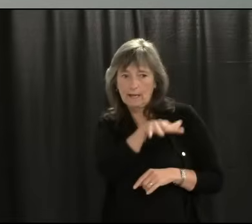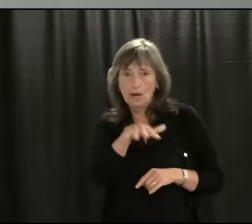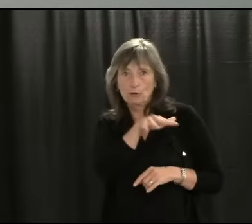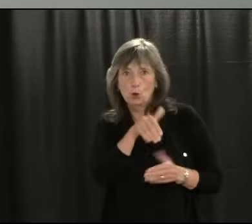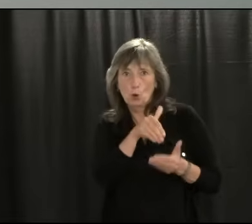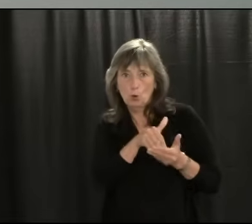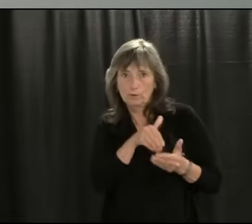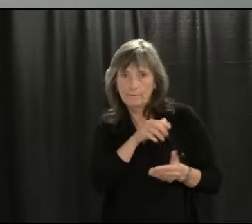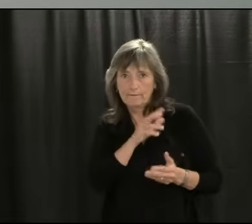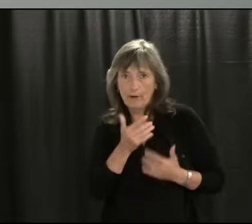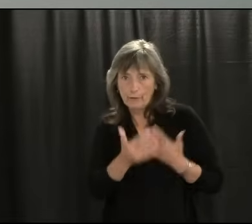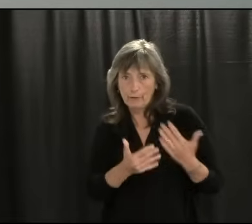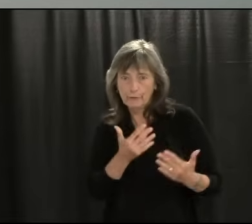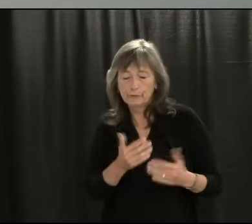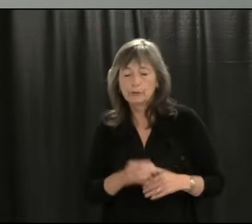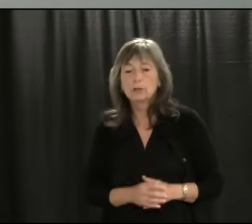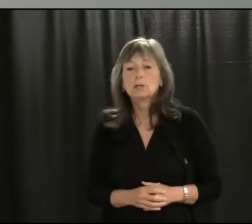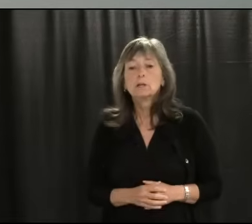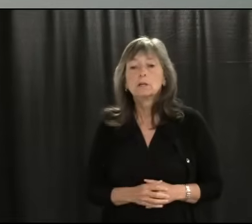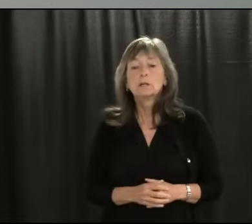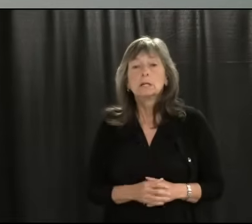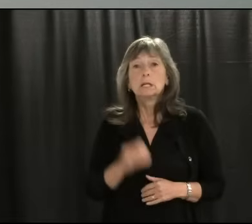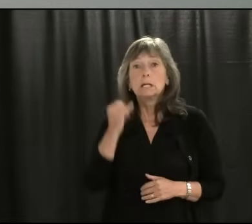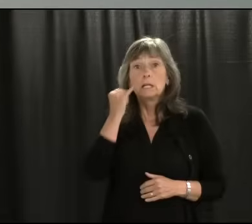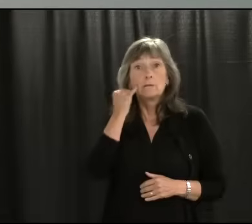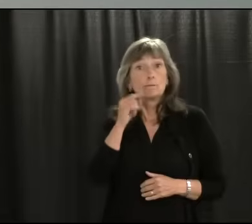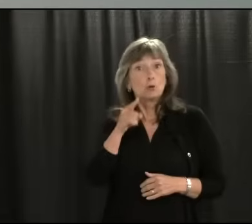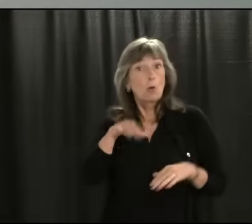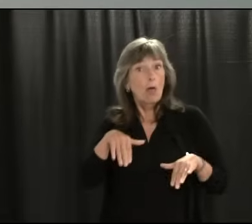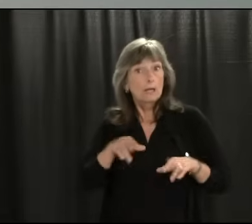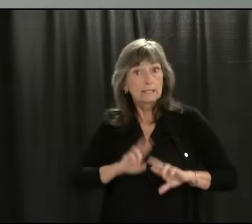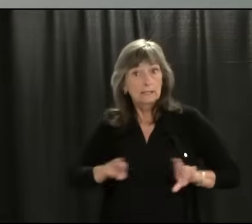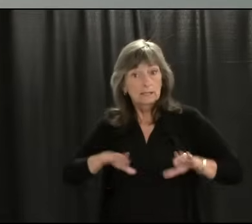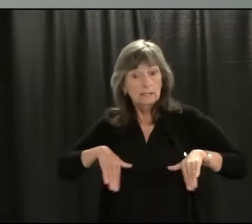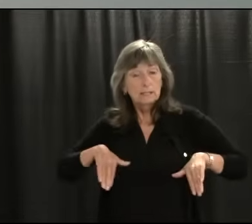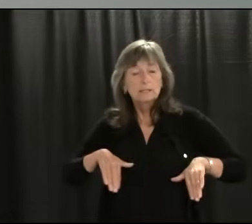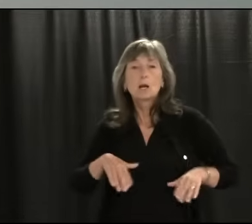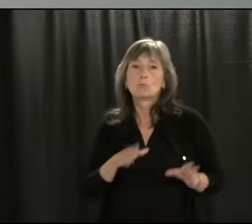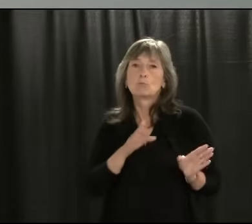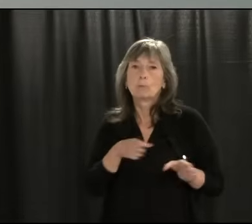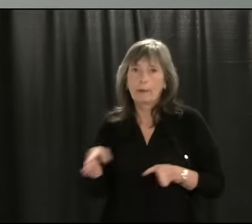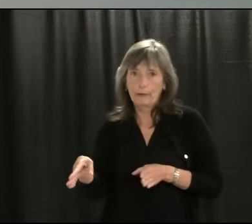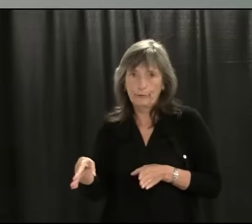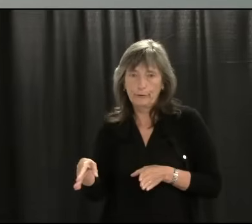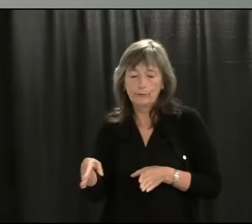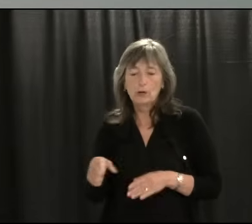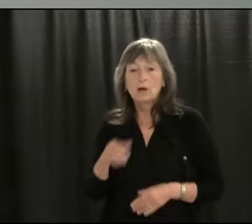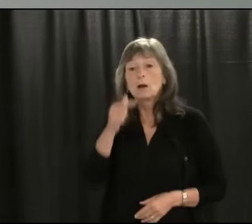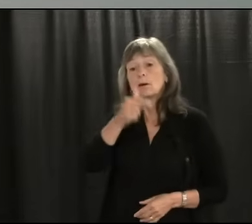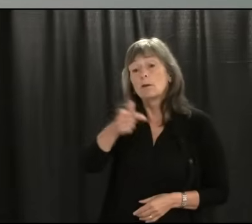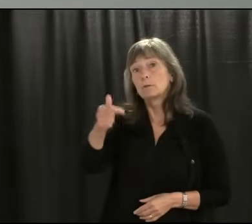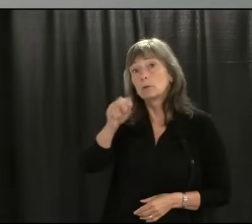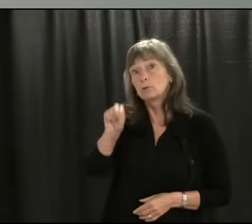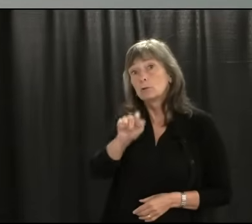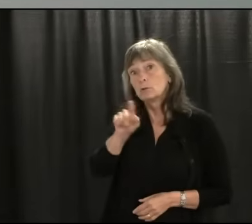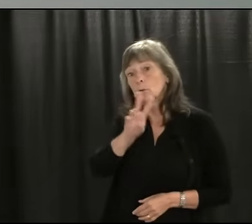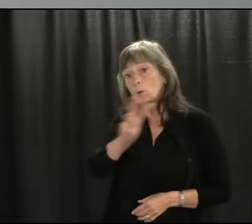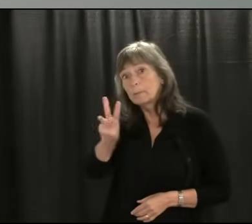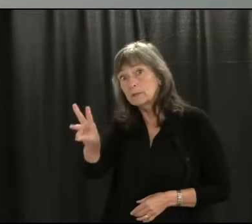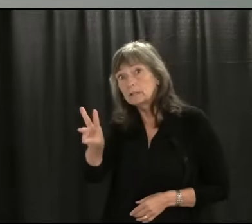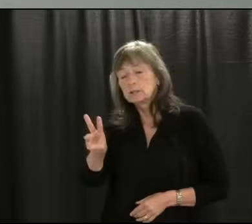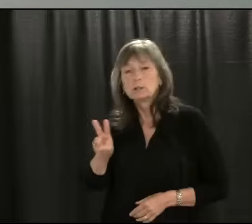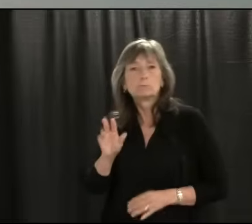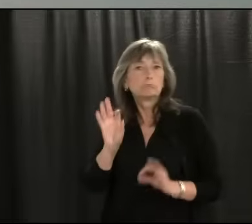This is a time where if you haven't, you should get prepared. The Government of Newfoundland and Labrador website has an